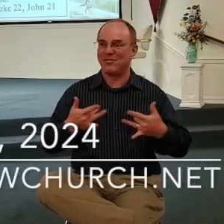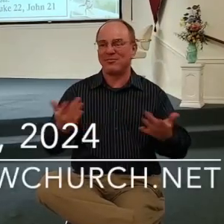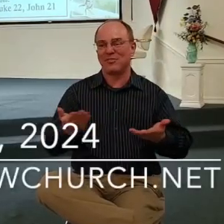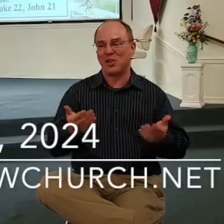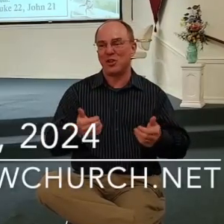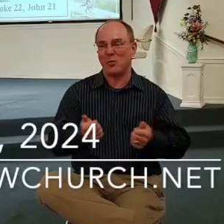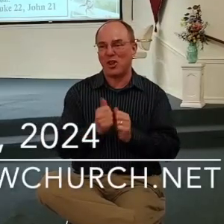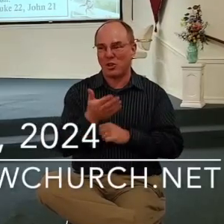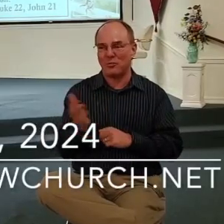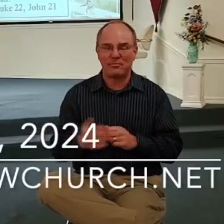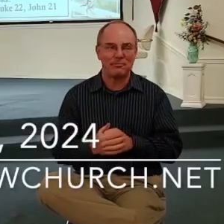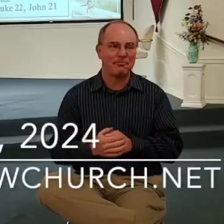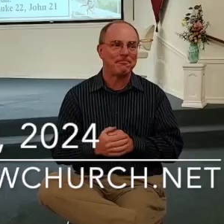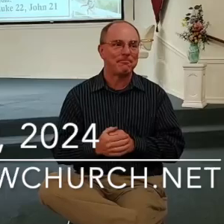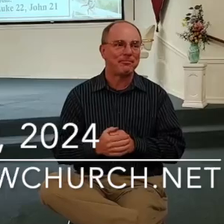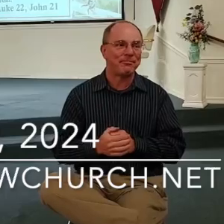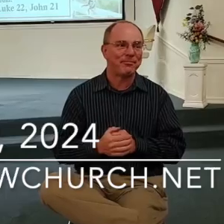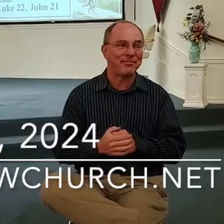I